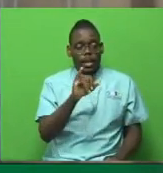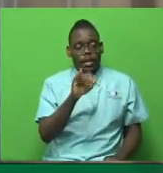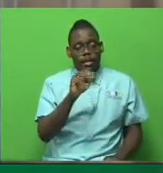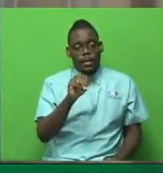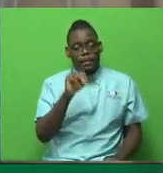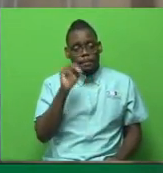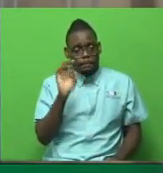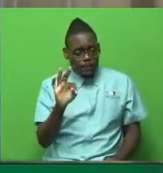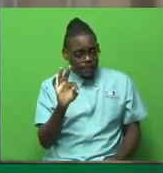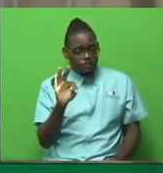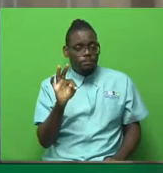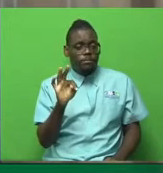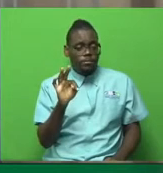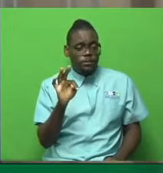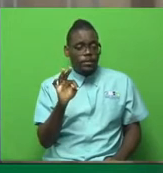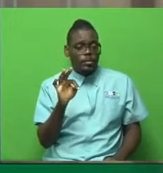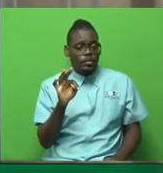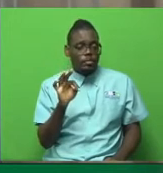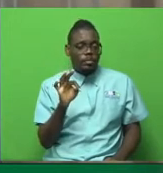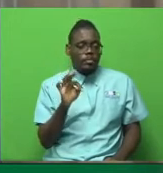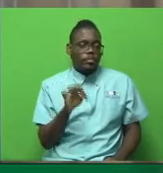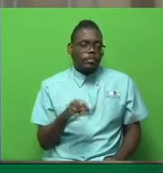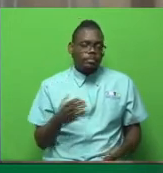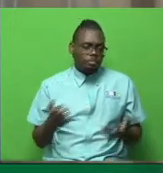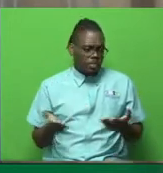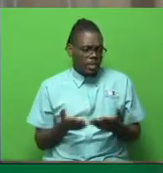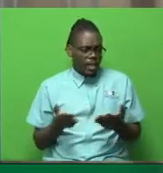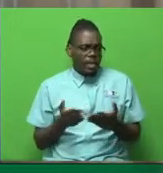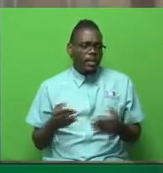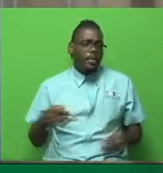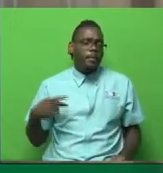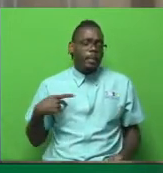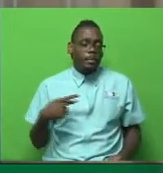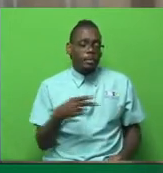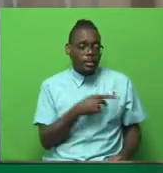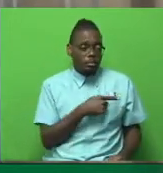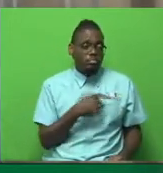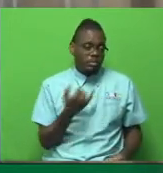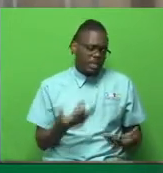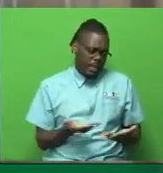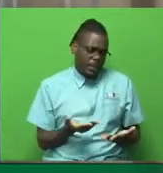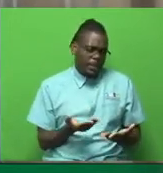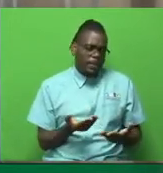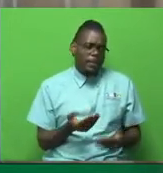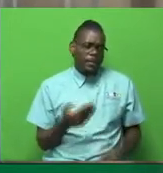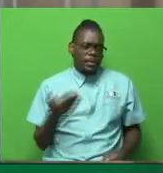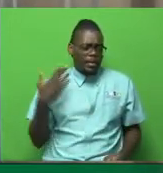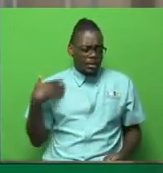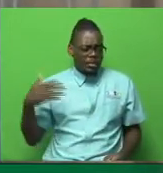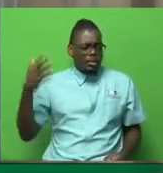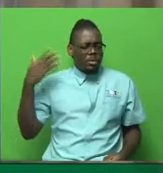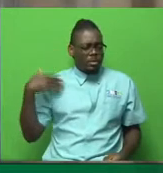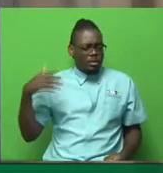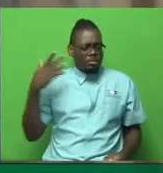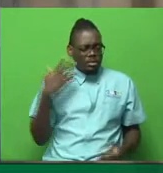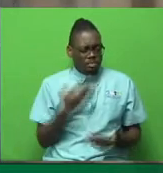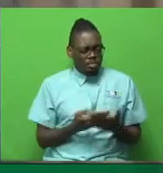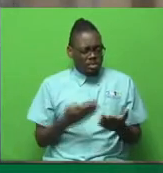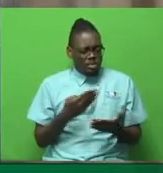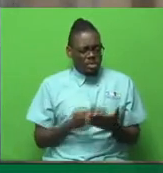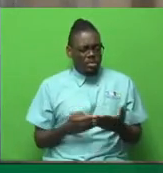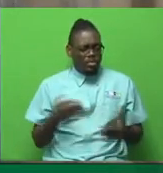but on his Spotlight for the economy and Media review and in previous budget statements he sprays great Reliance on the statistics